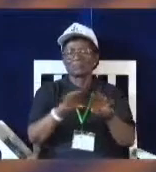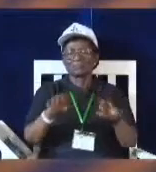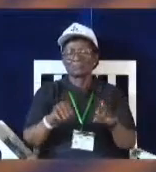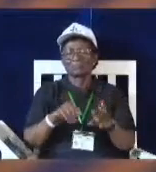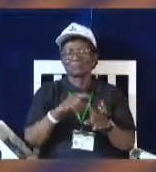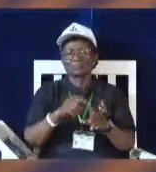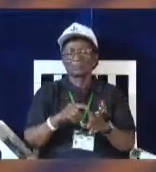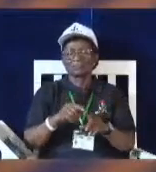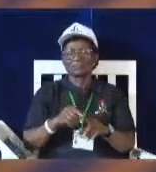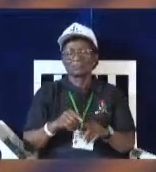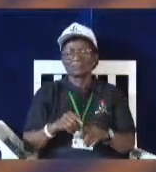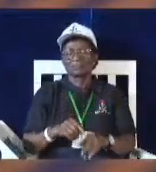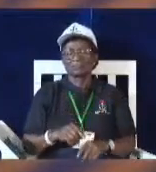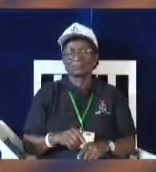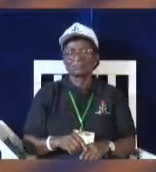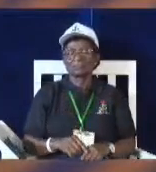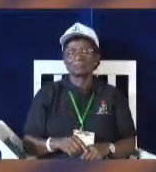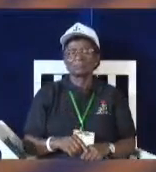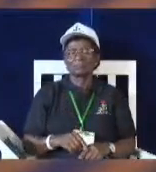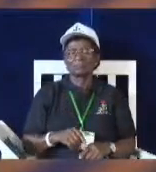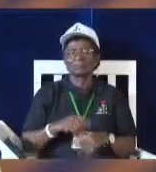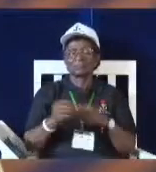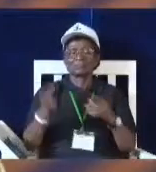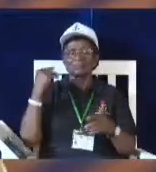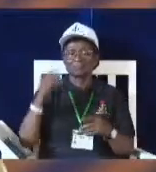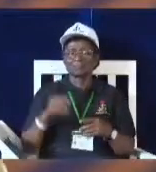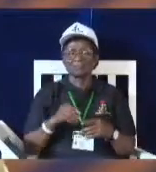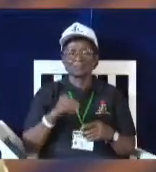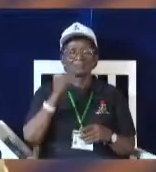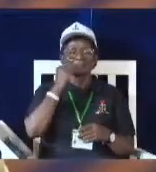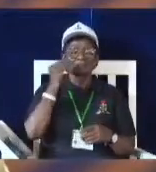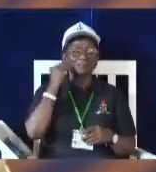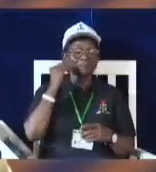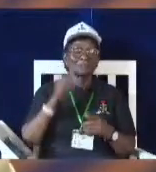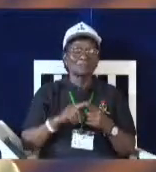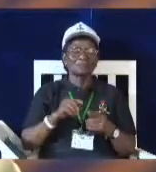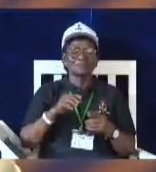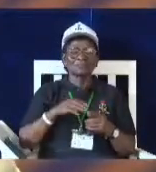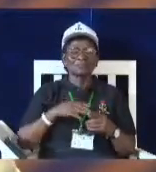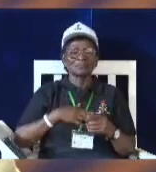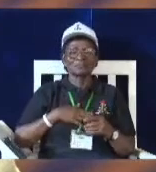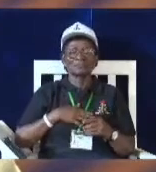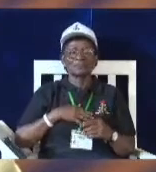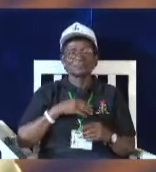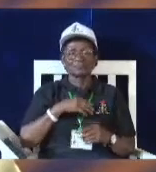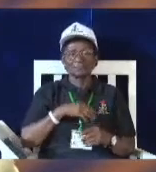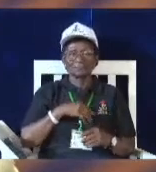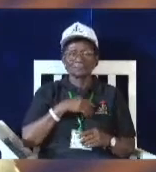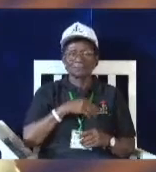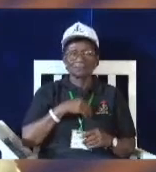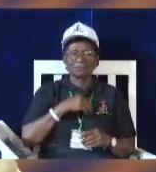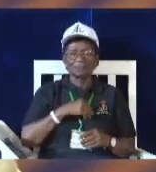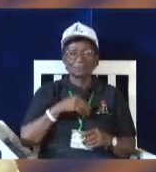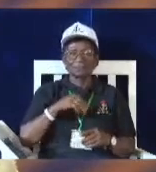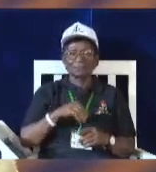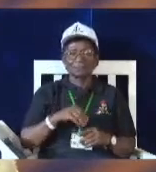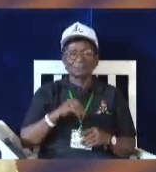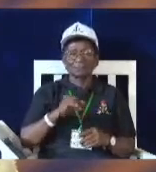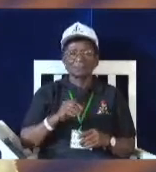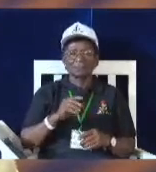close. I went home to my village in Ifewara several years ago.